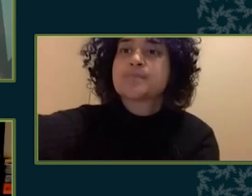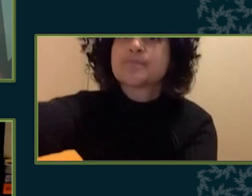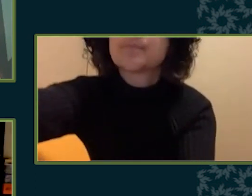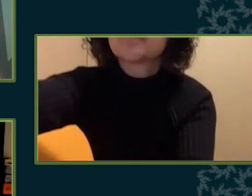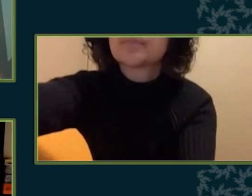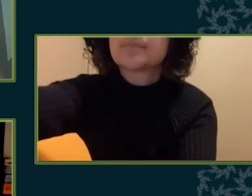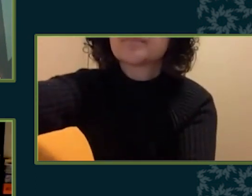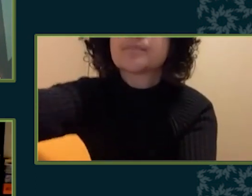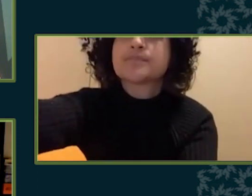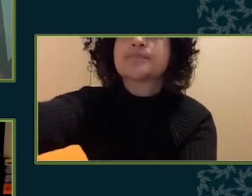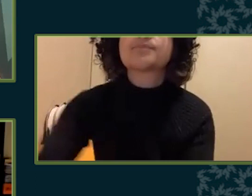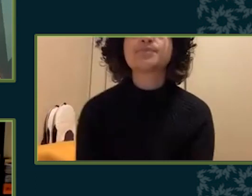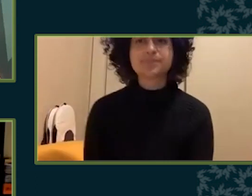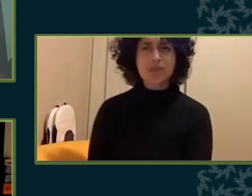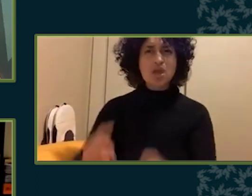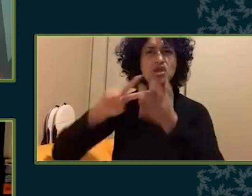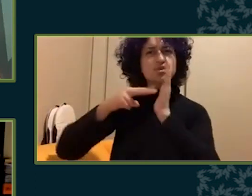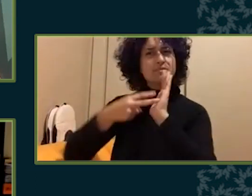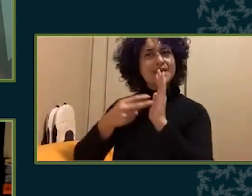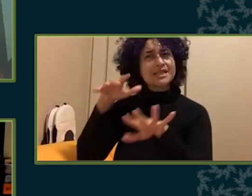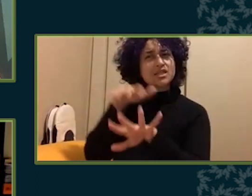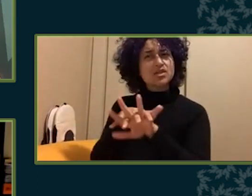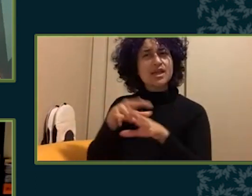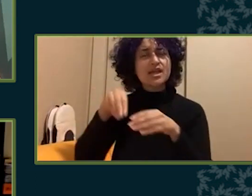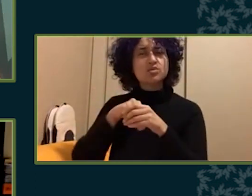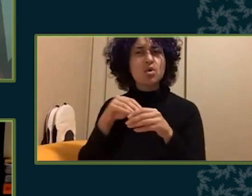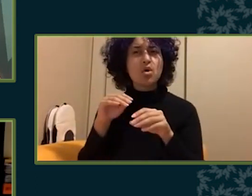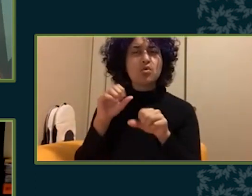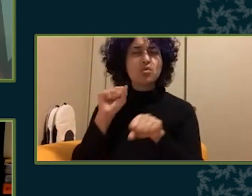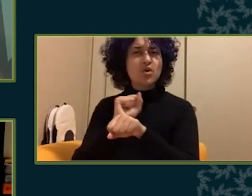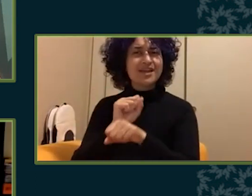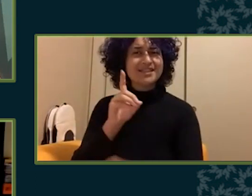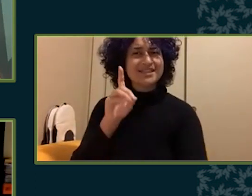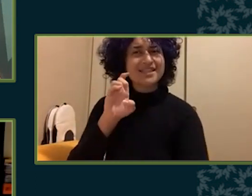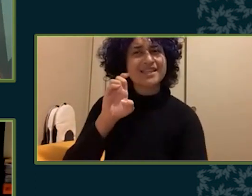You mean into our work in DEI? Into our work of